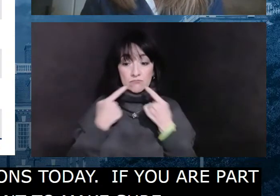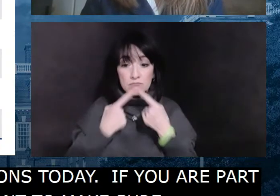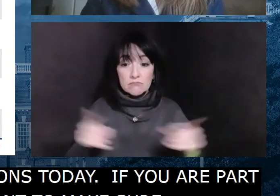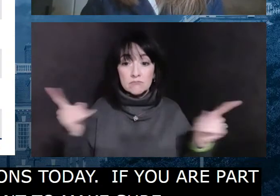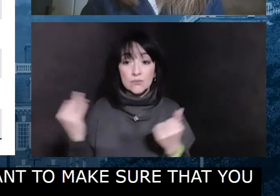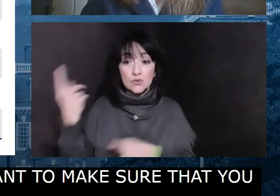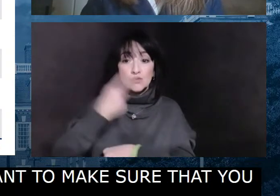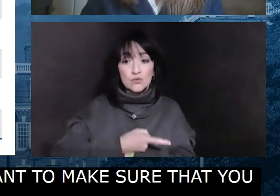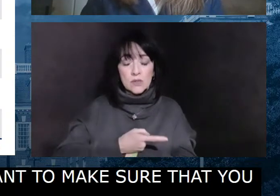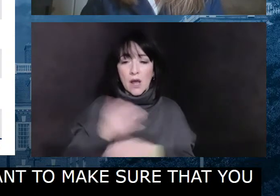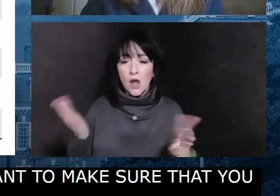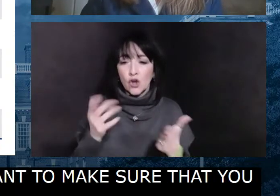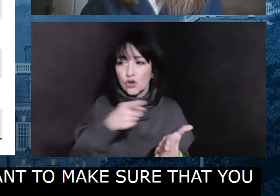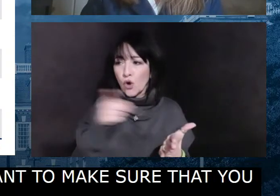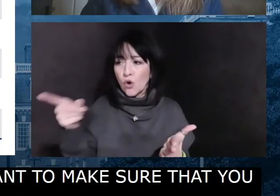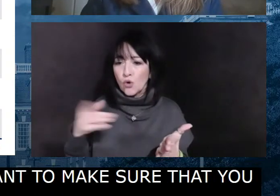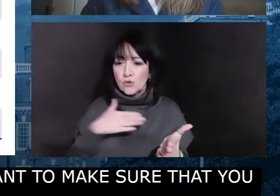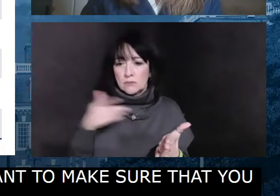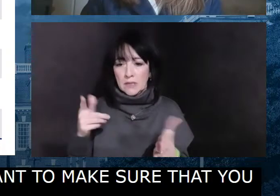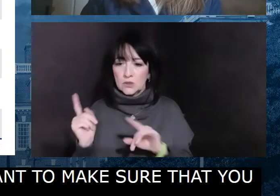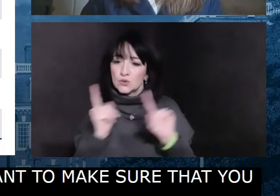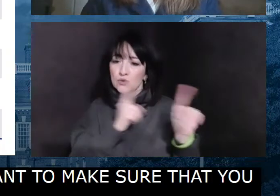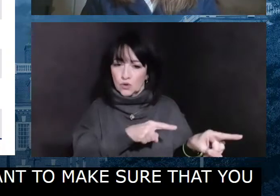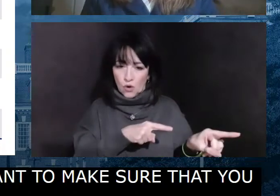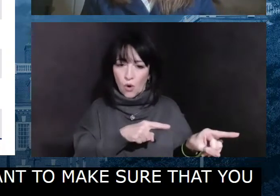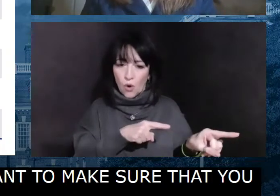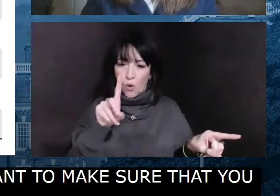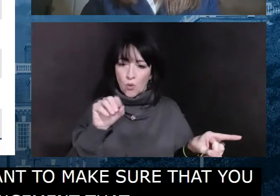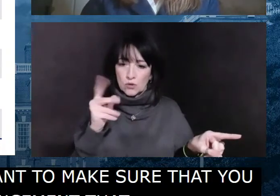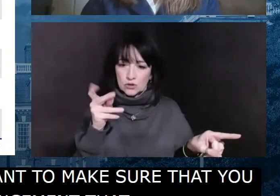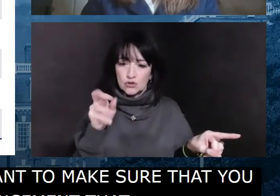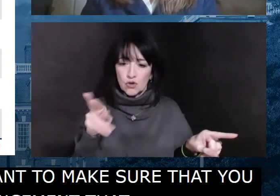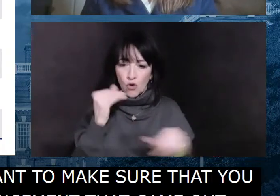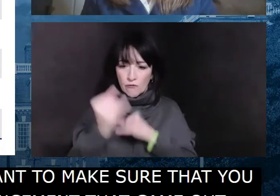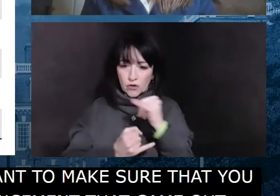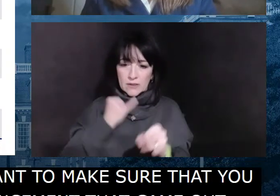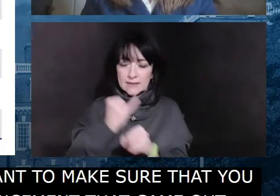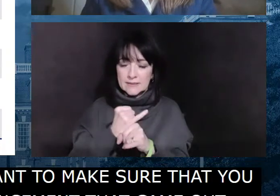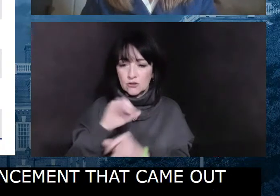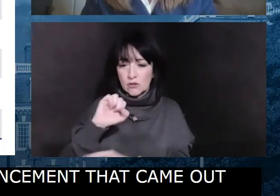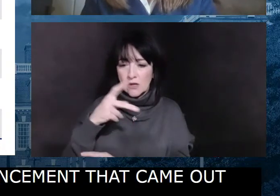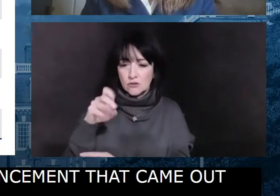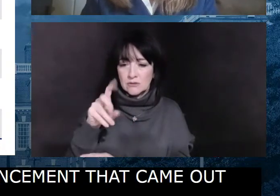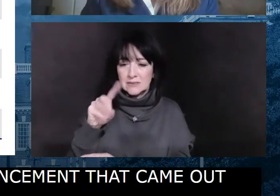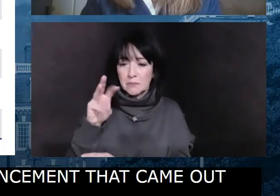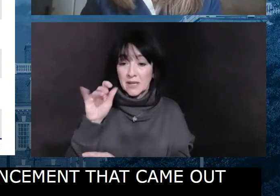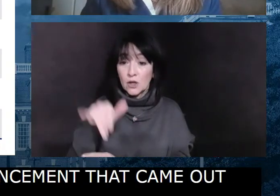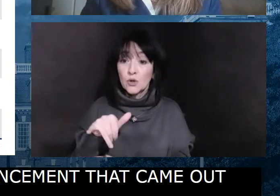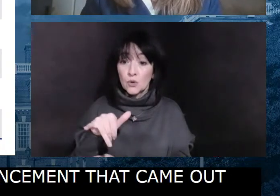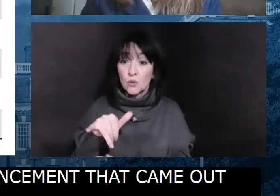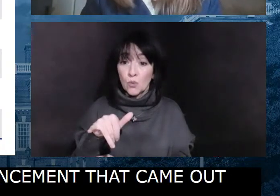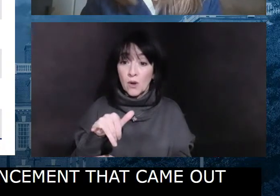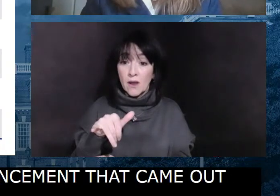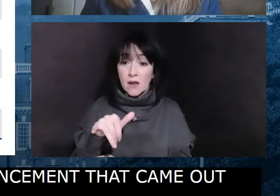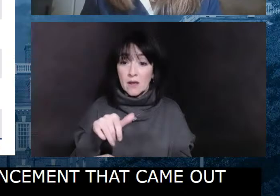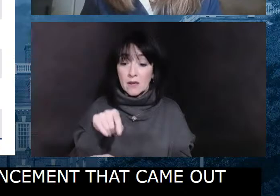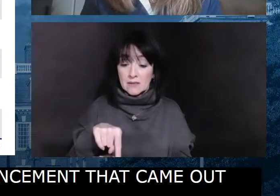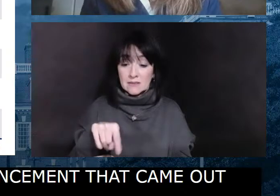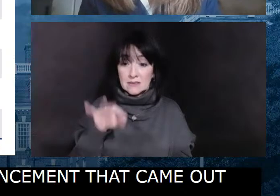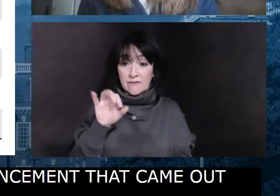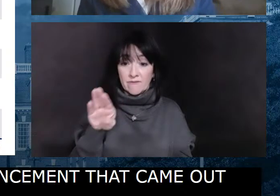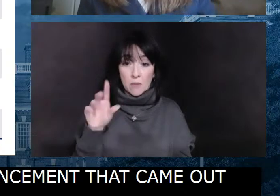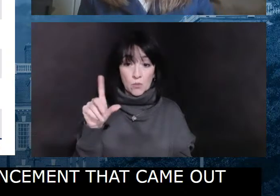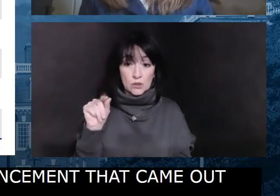FEMA events at the Dover International Speedway that the governor just mentioned are starting hopefully February